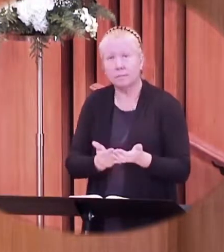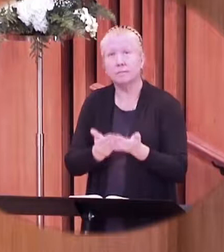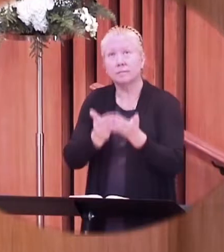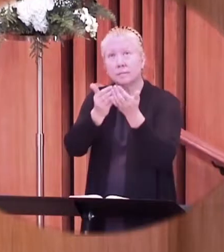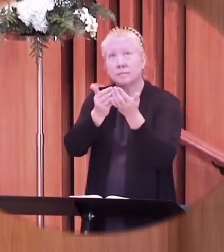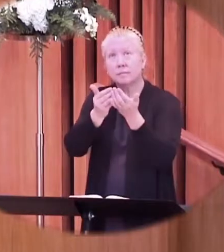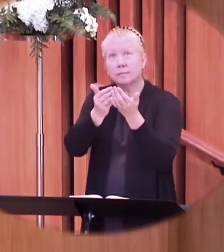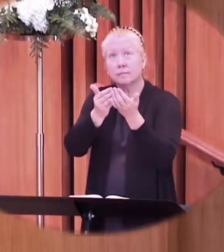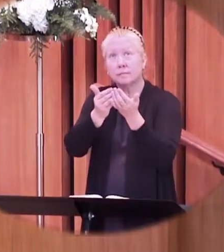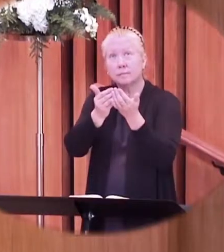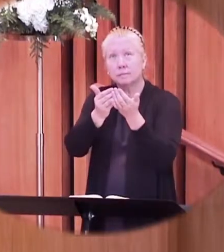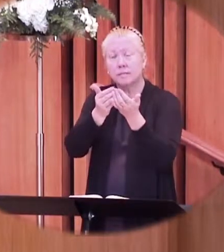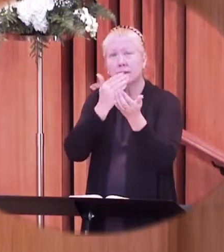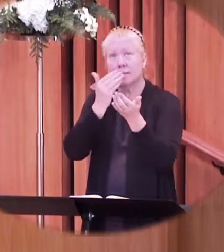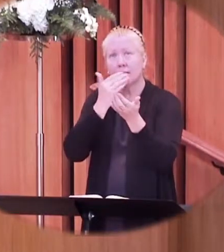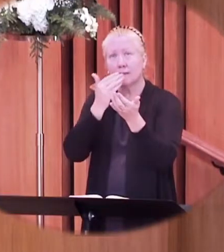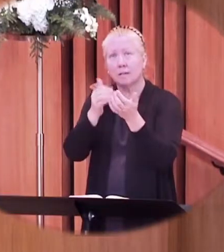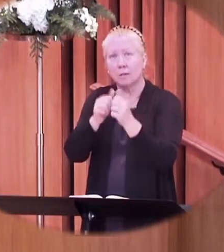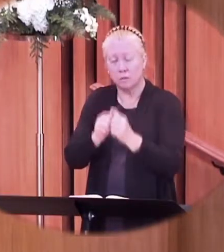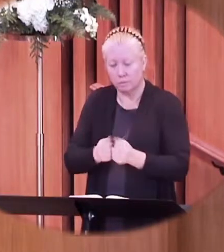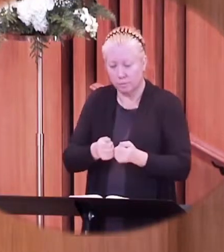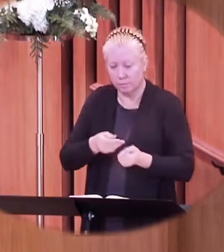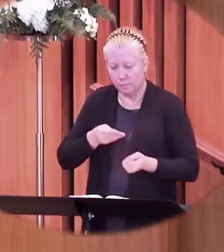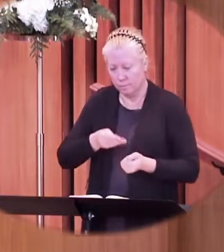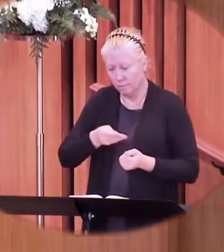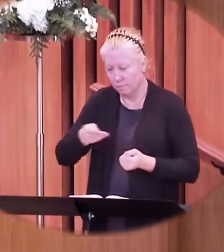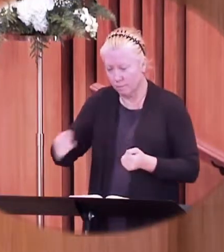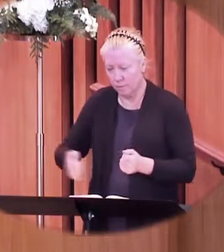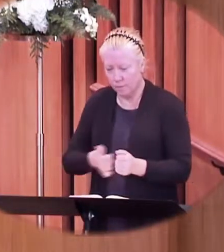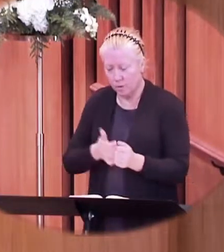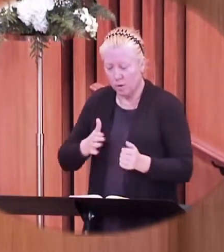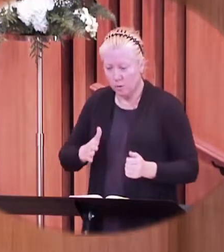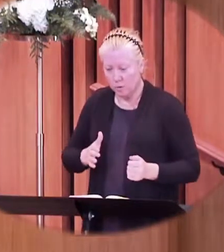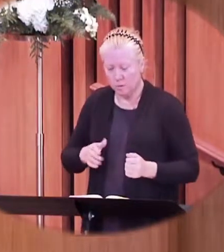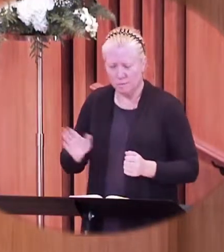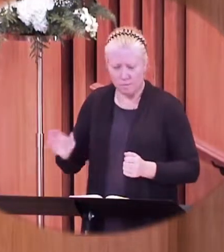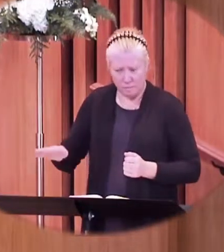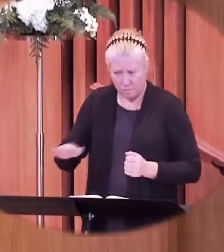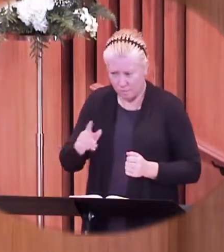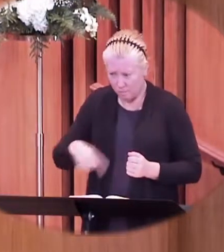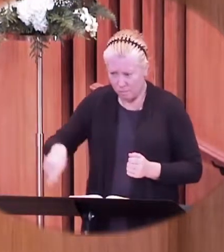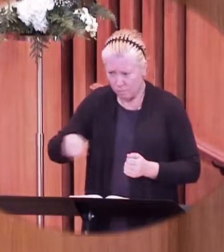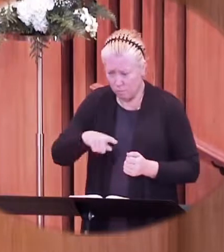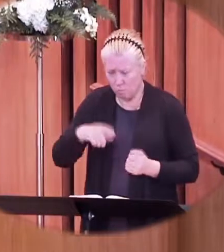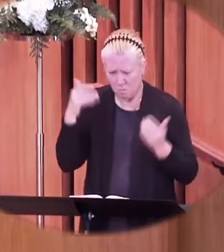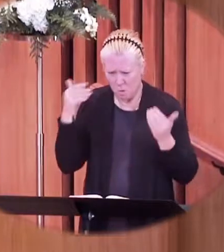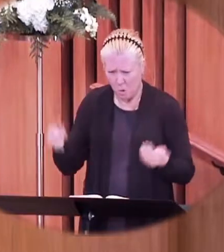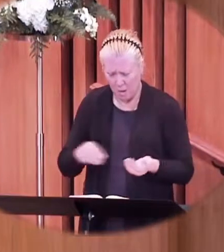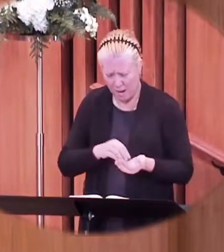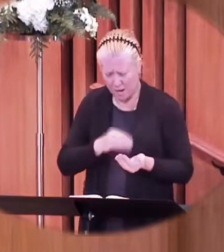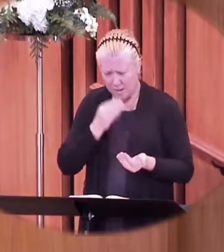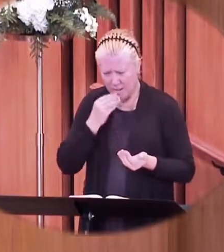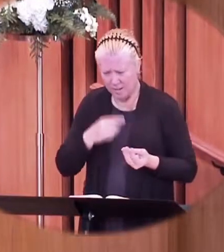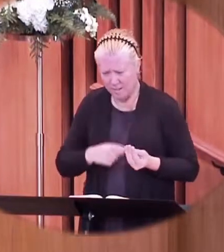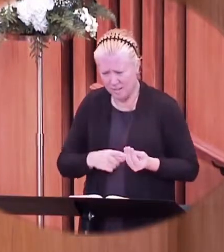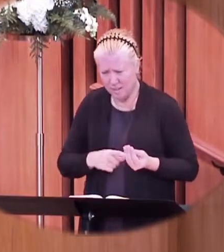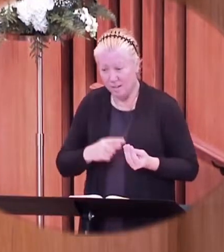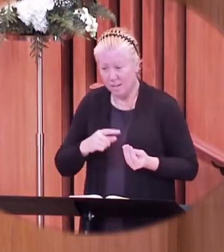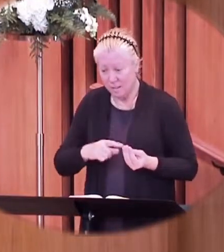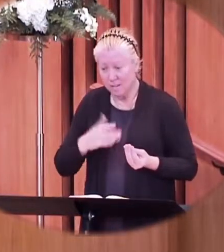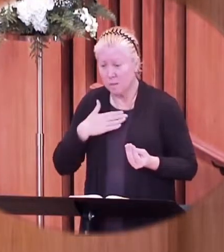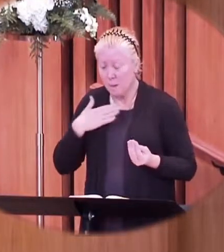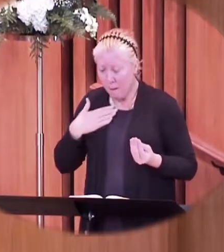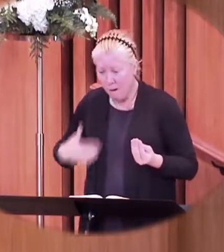it and gave it to his disciples, saying, "Take this, all of you, and eat of it, for this is my